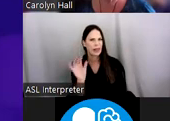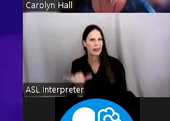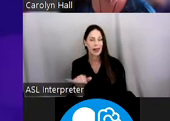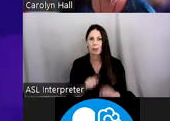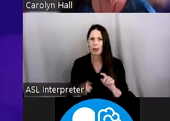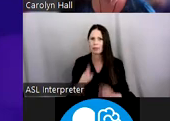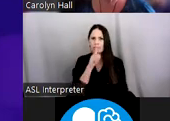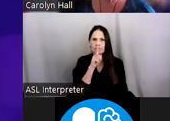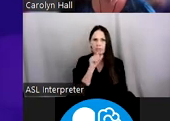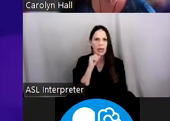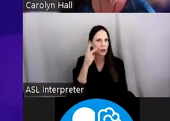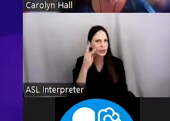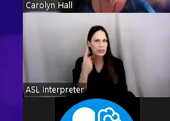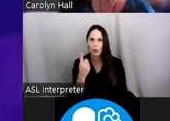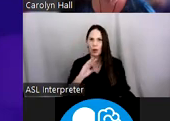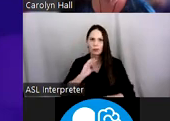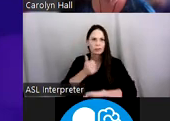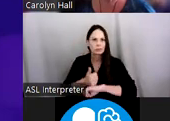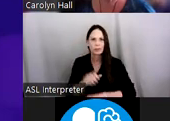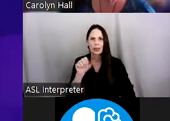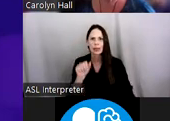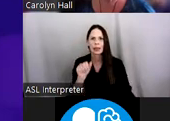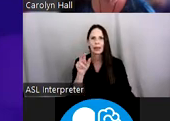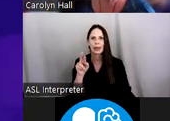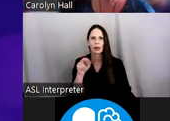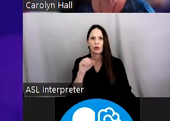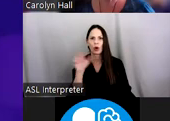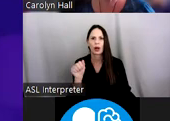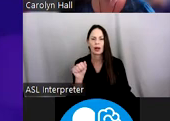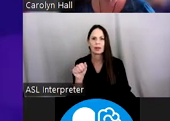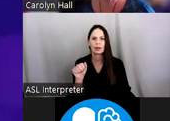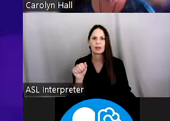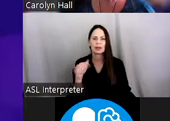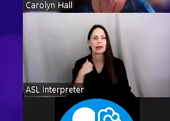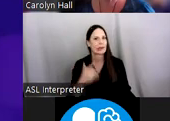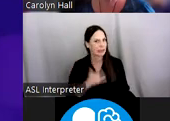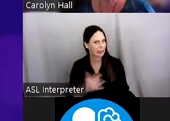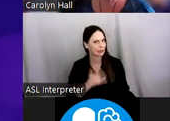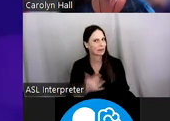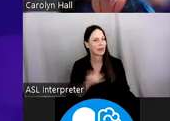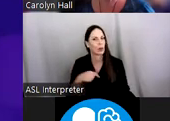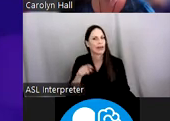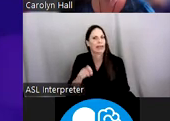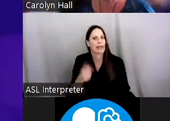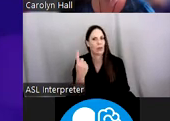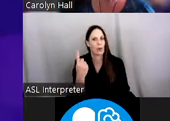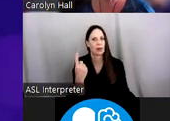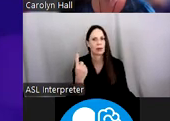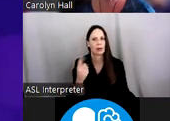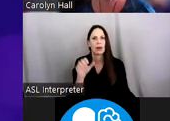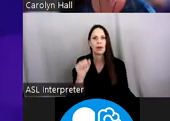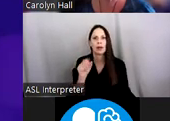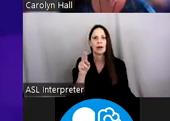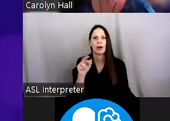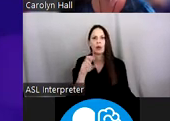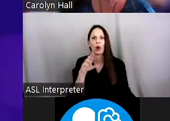Aurora, where I feel like one is much needed. I mean, I know that Aurora Mental Health is